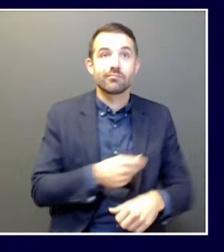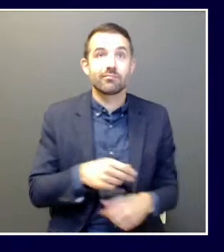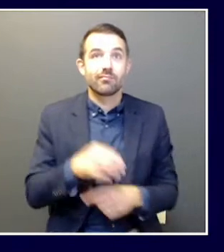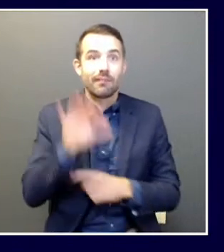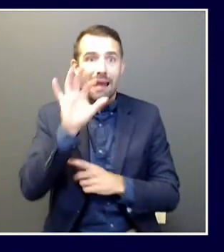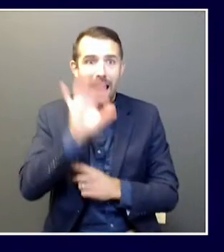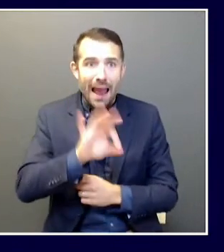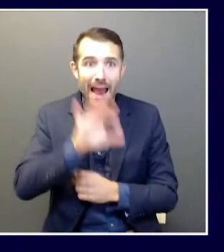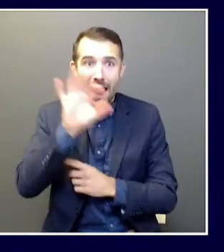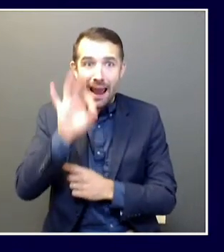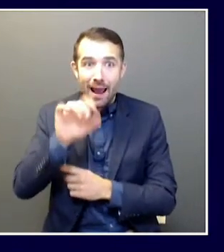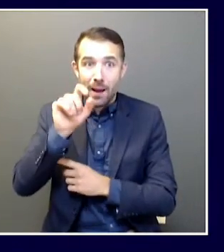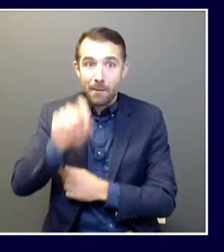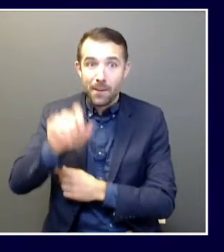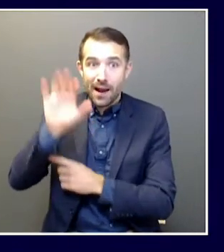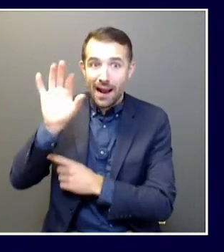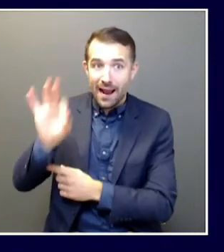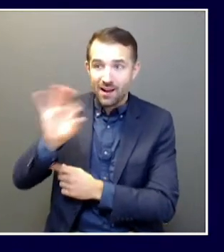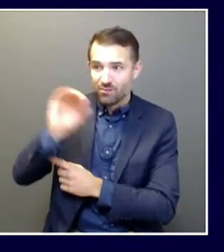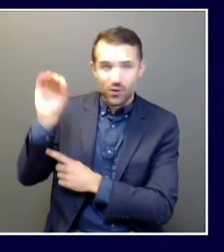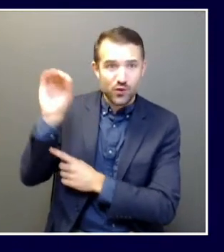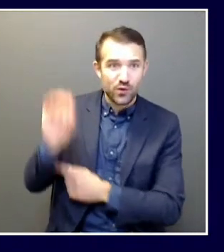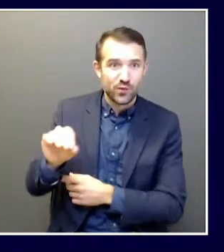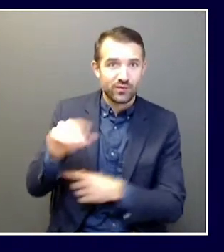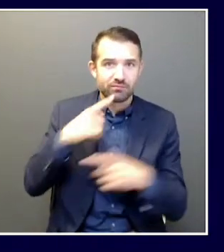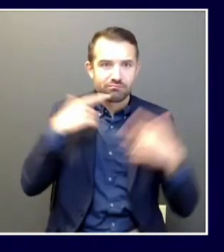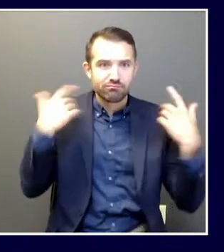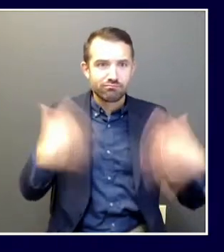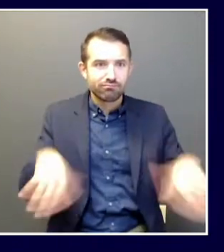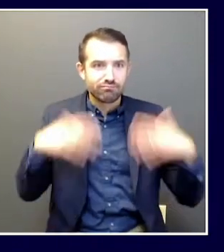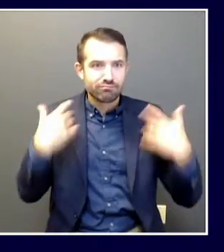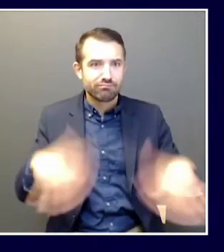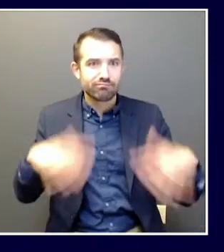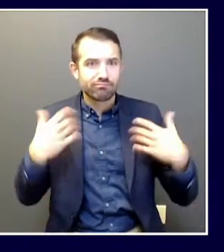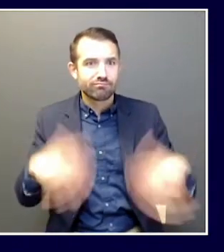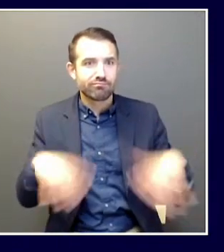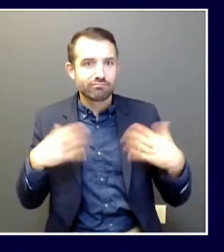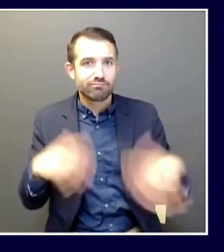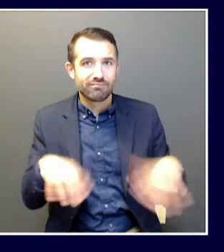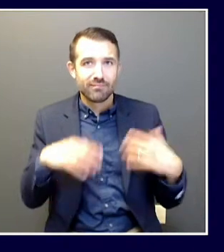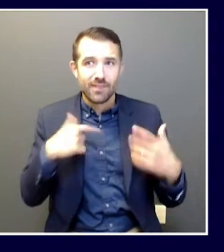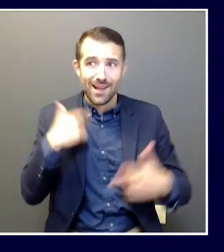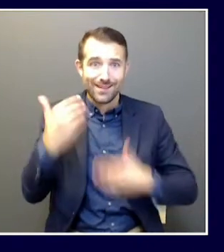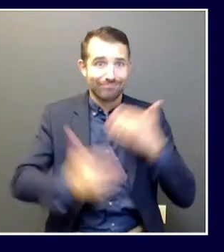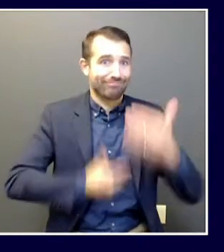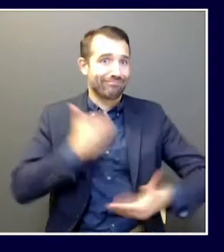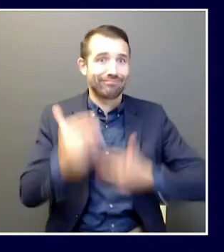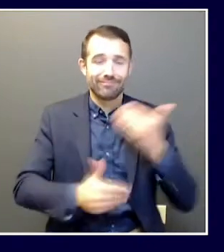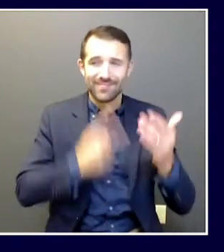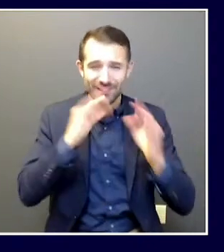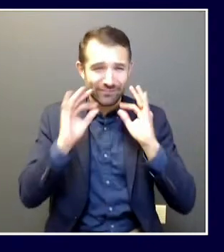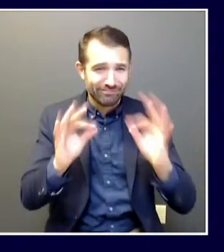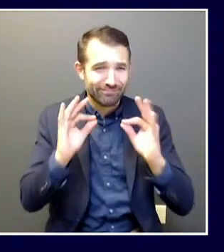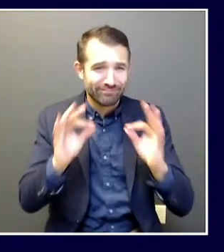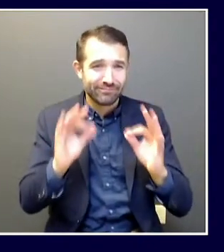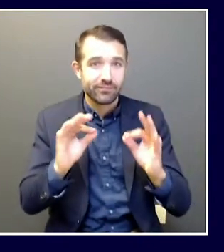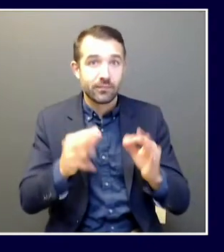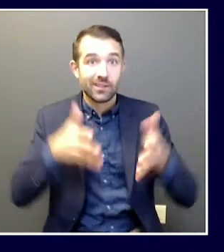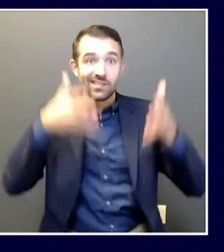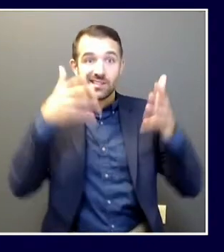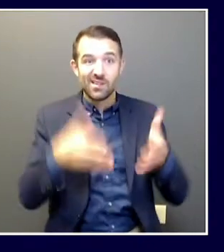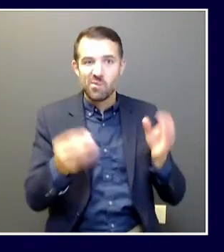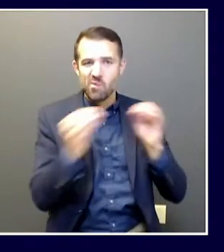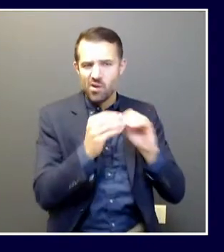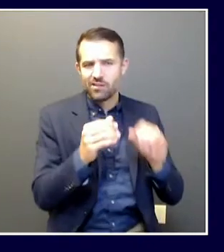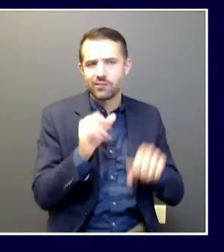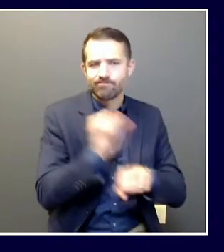99.9%. We've made tremendous, striking progress on vaccines, but of course, we've got more to do. Something I'm sure we'll